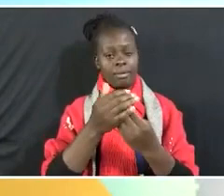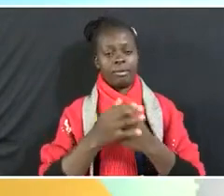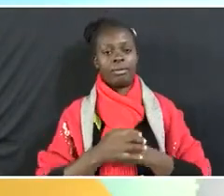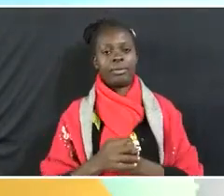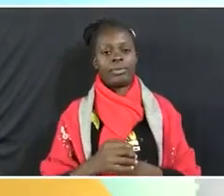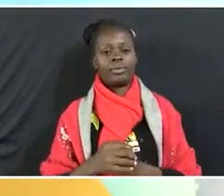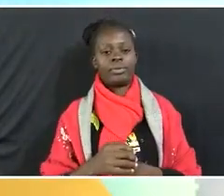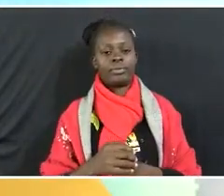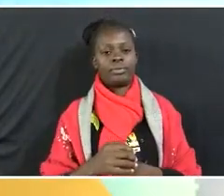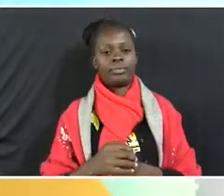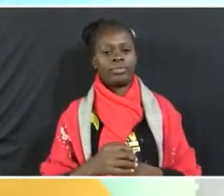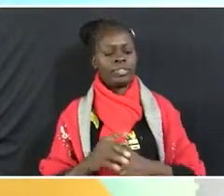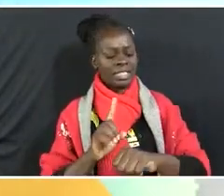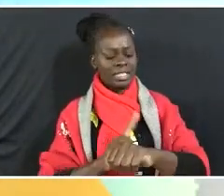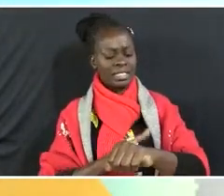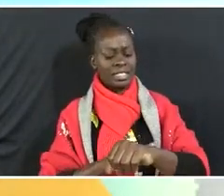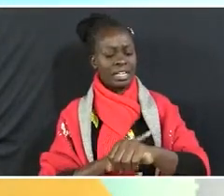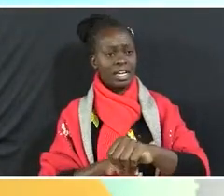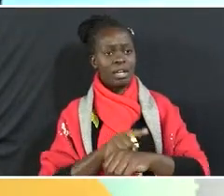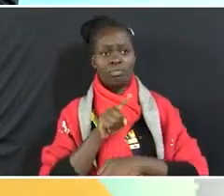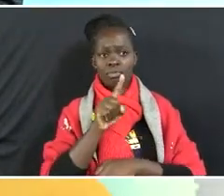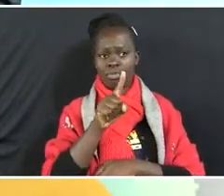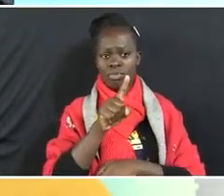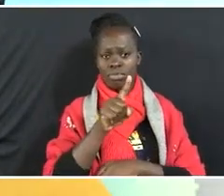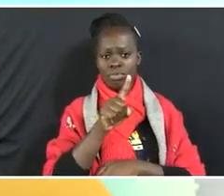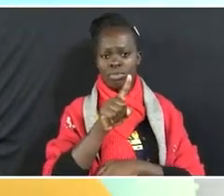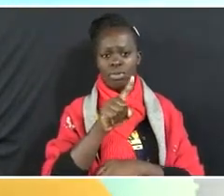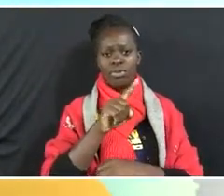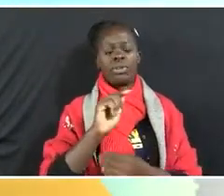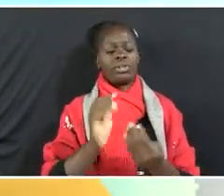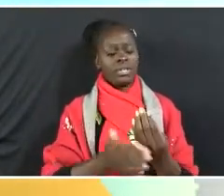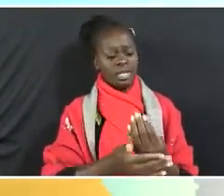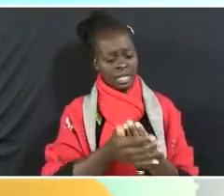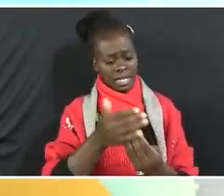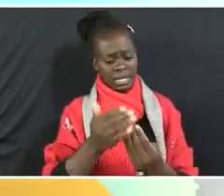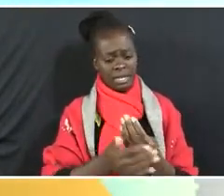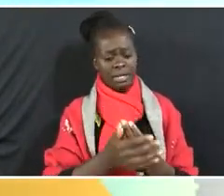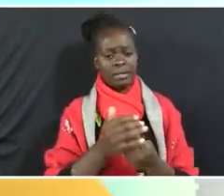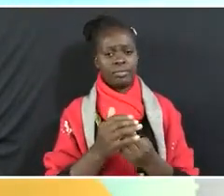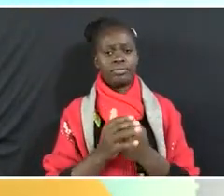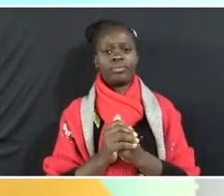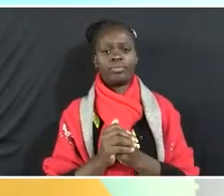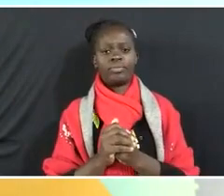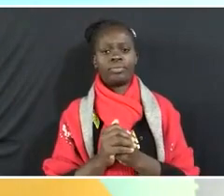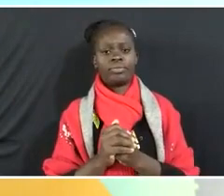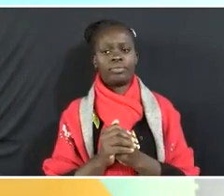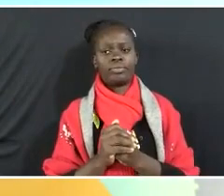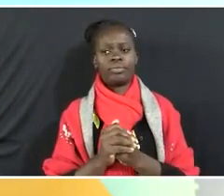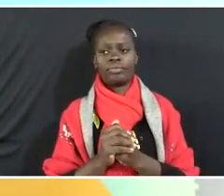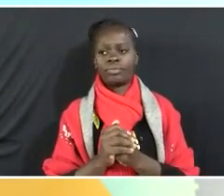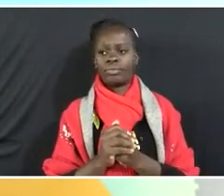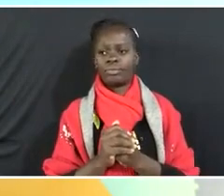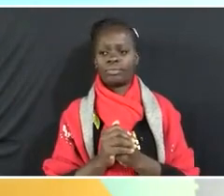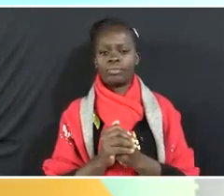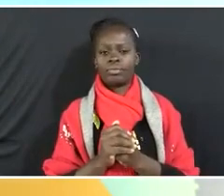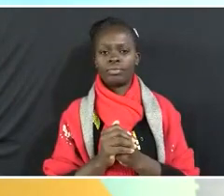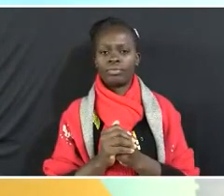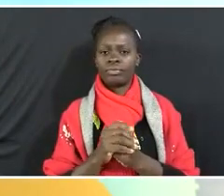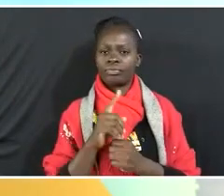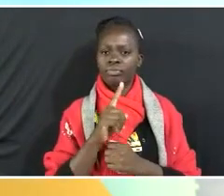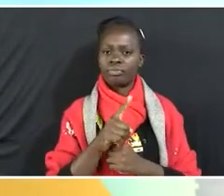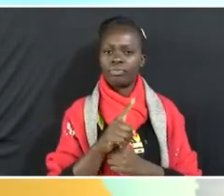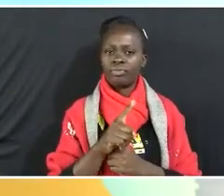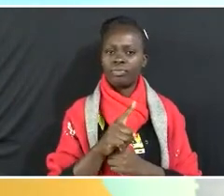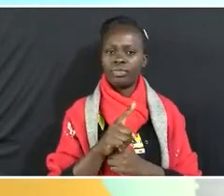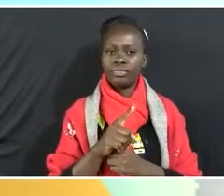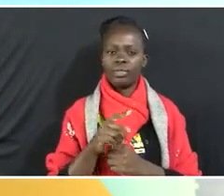And when you handle with care, I don't know whether the technical team followed the instruction I had